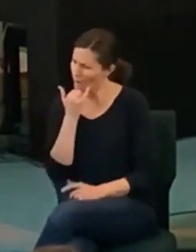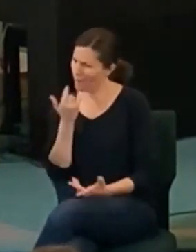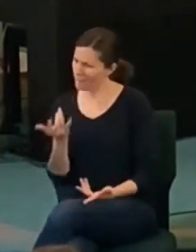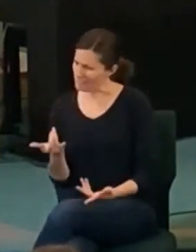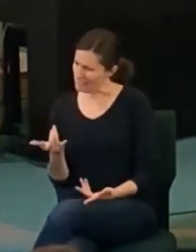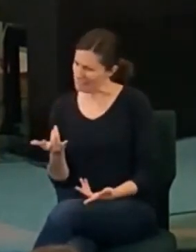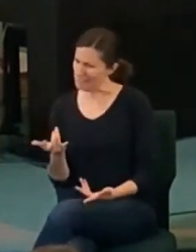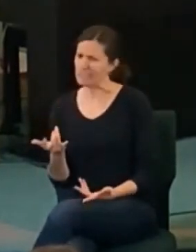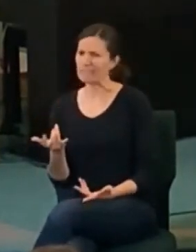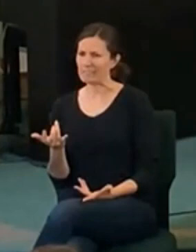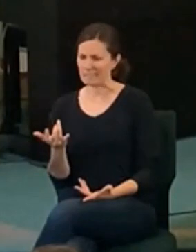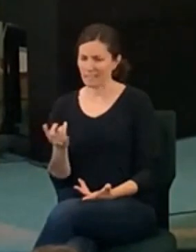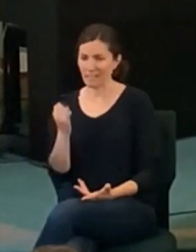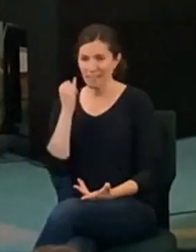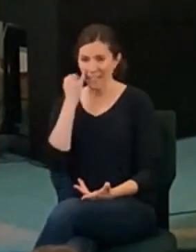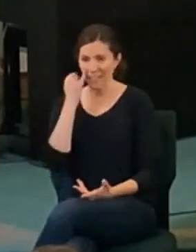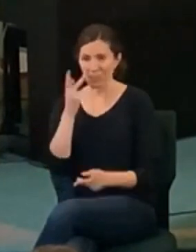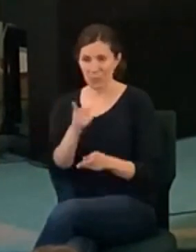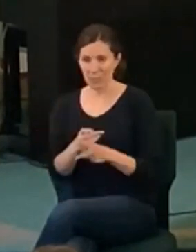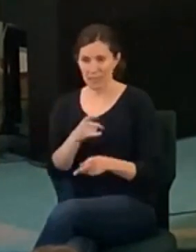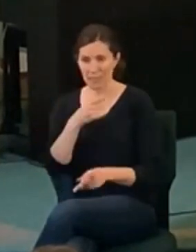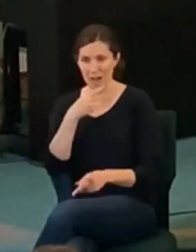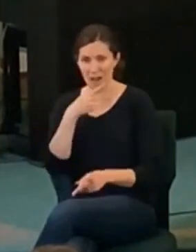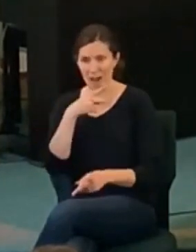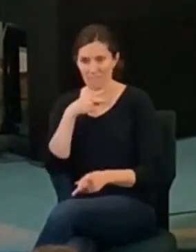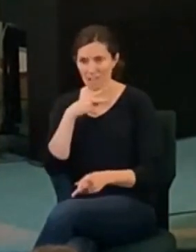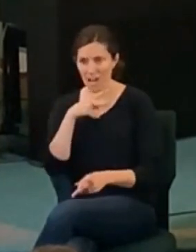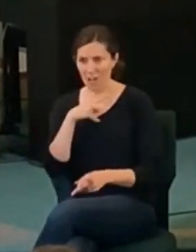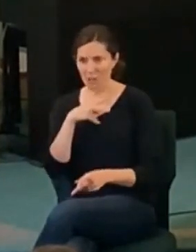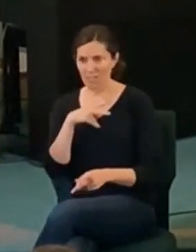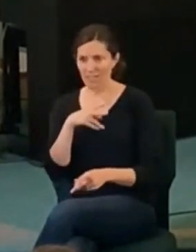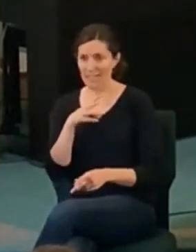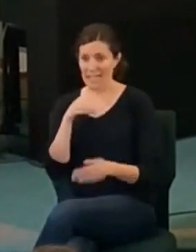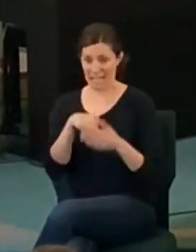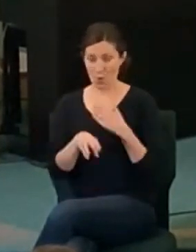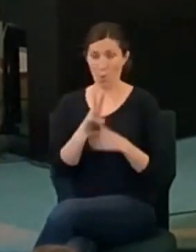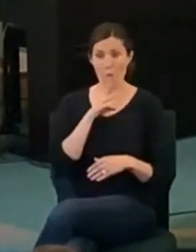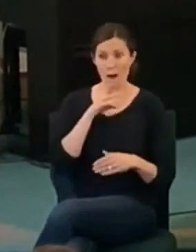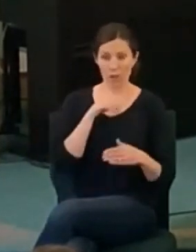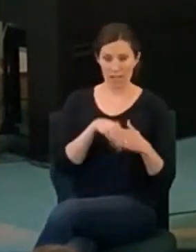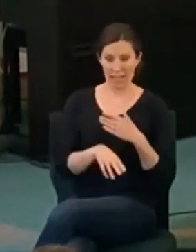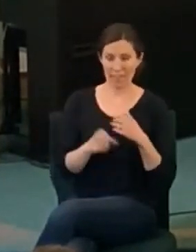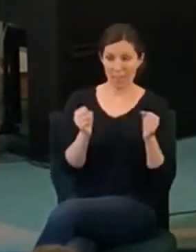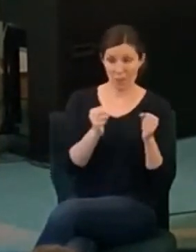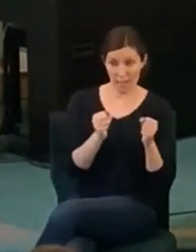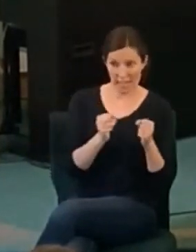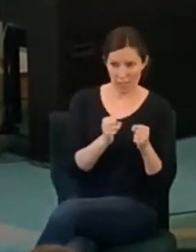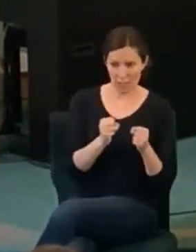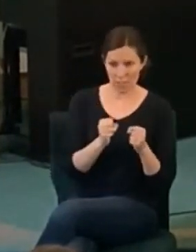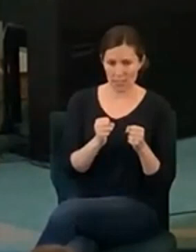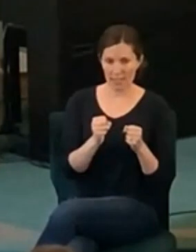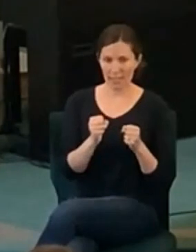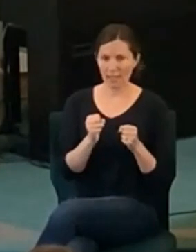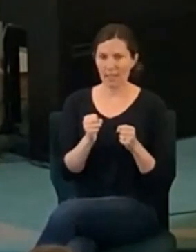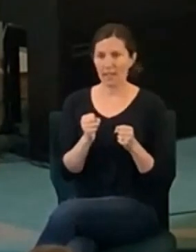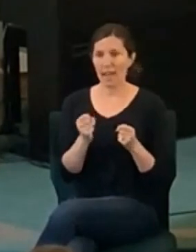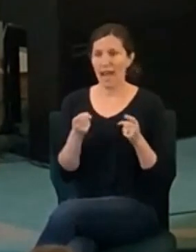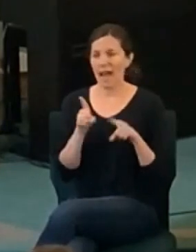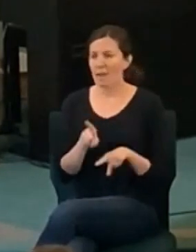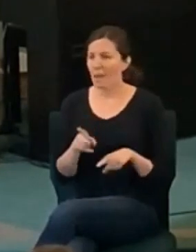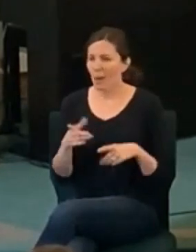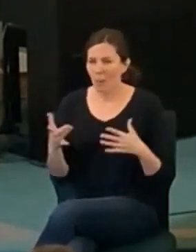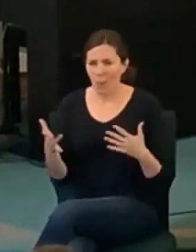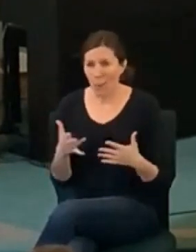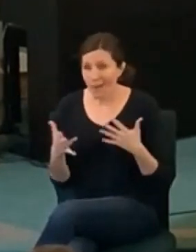And it's this video that's been shared that tells people it keeps them fresher longer, I guess. But the FDA has had to